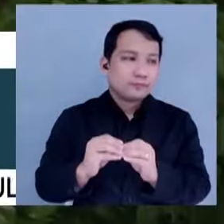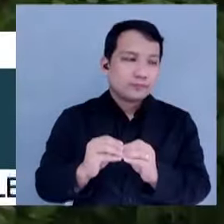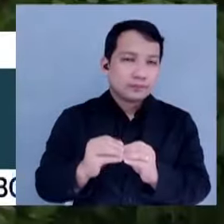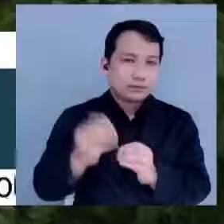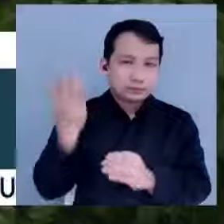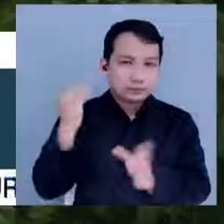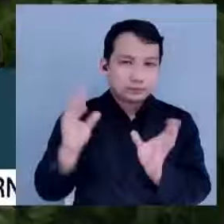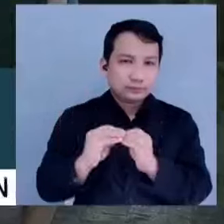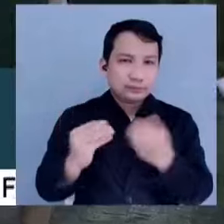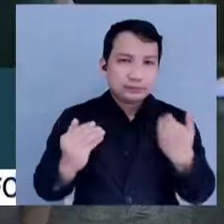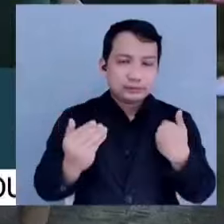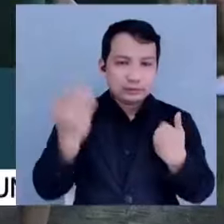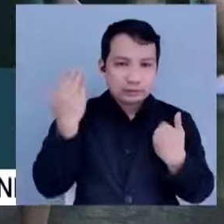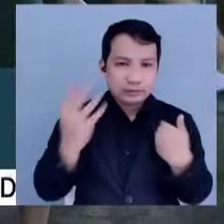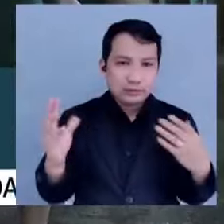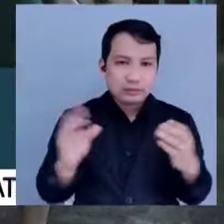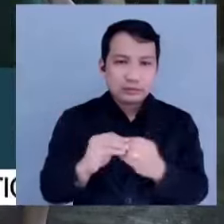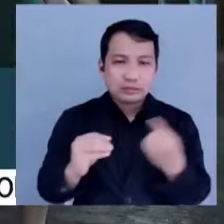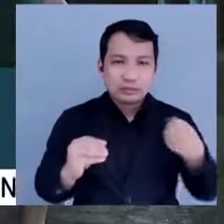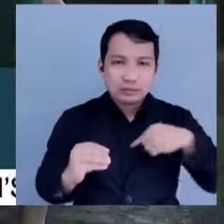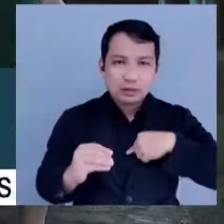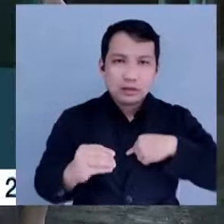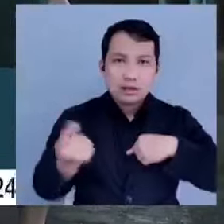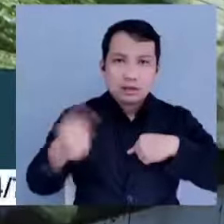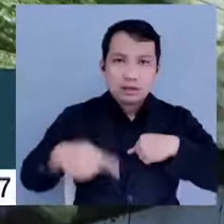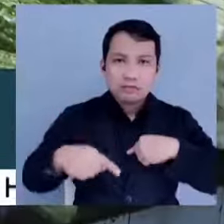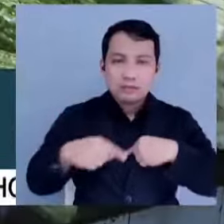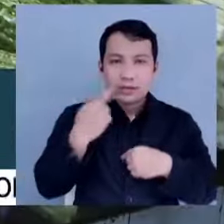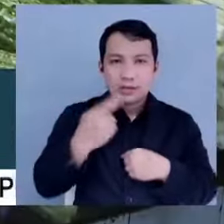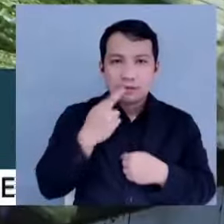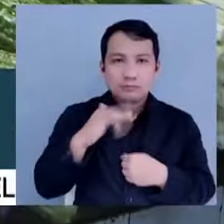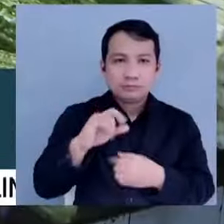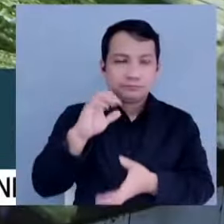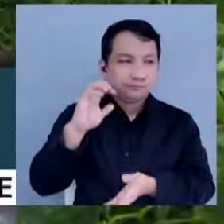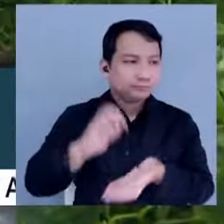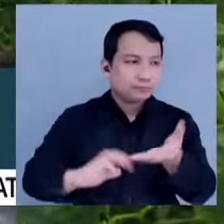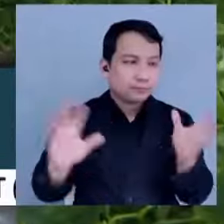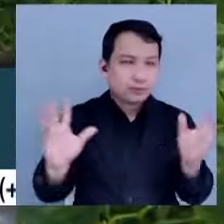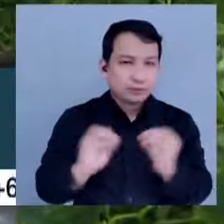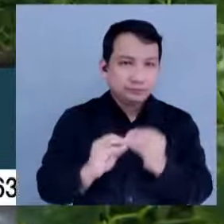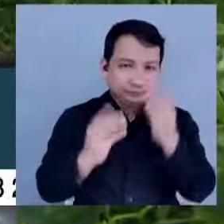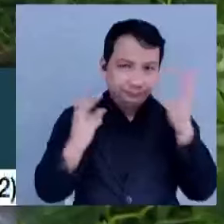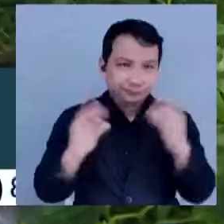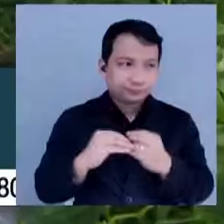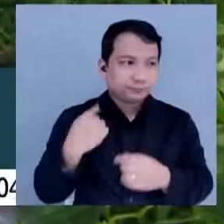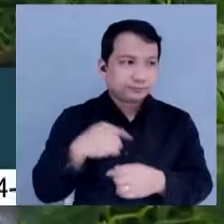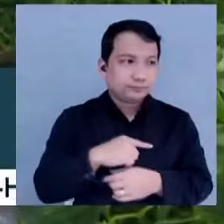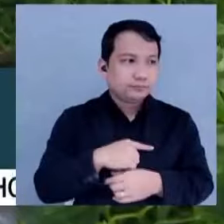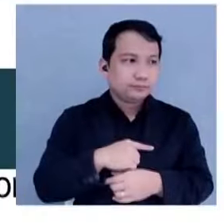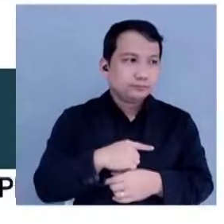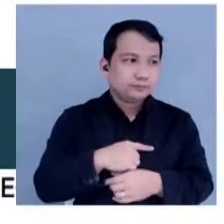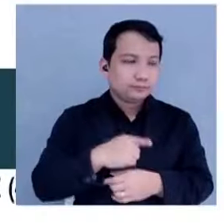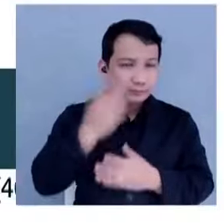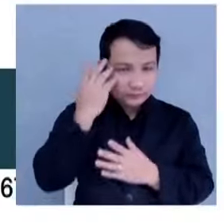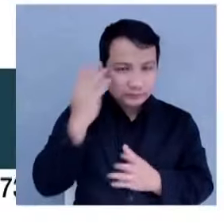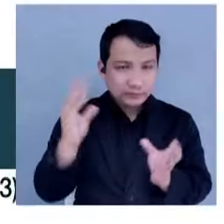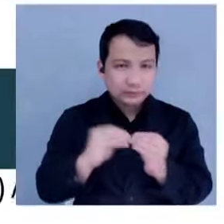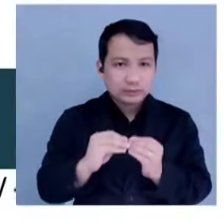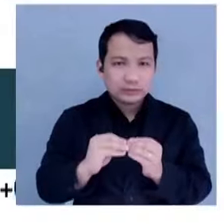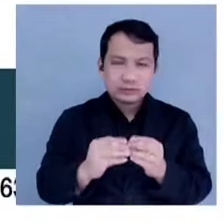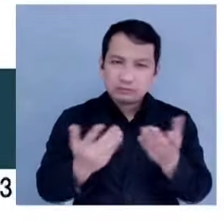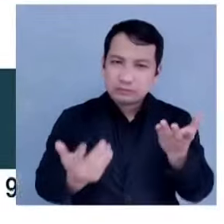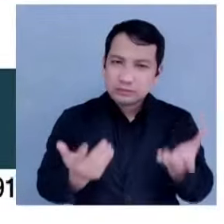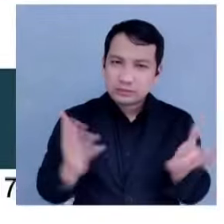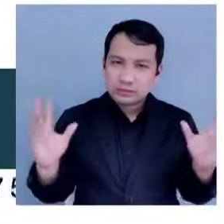into account the impact of rice tariff reductions. Just based on my current estimates, we are probably going to